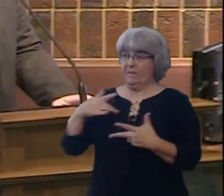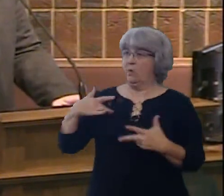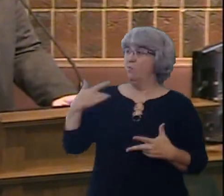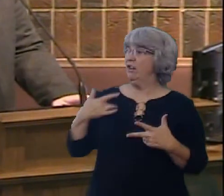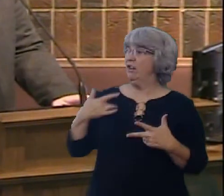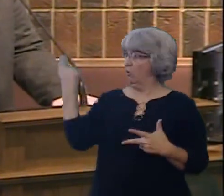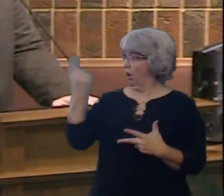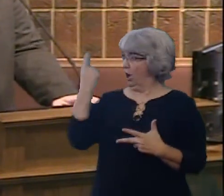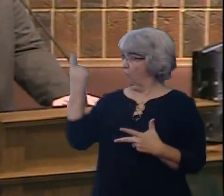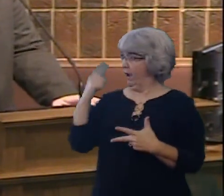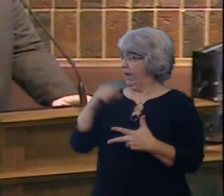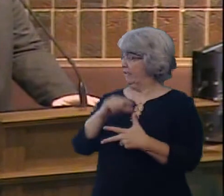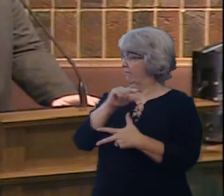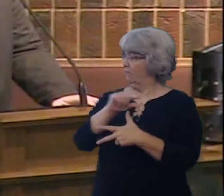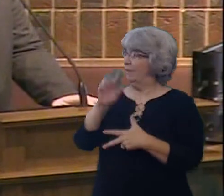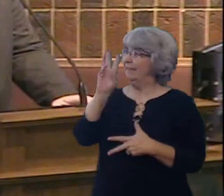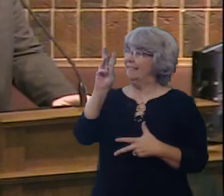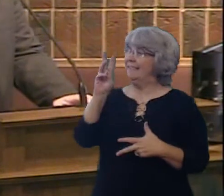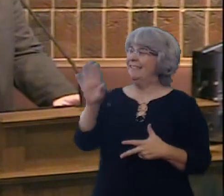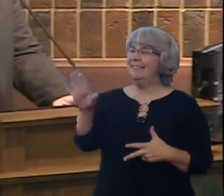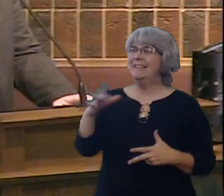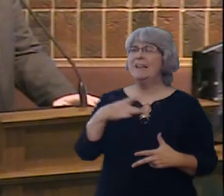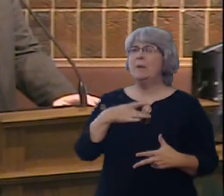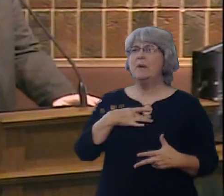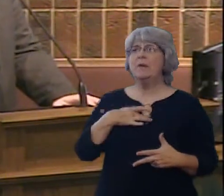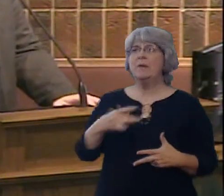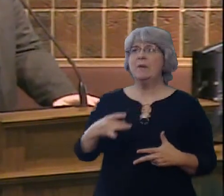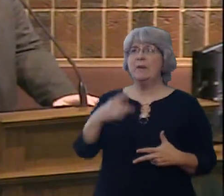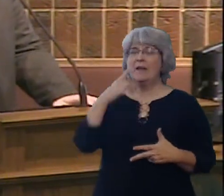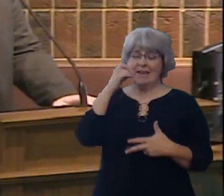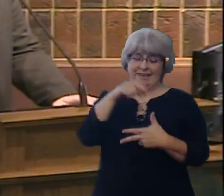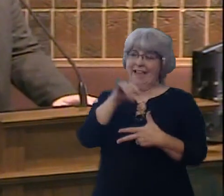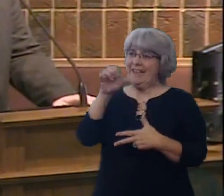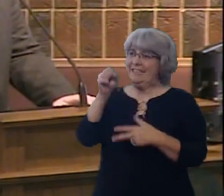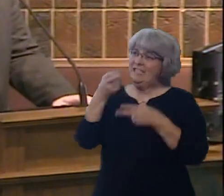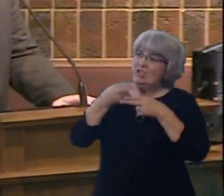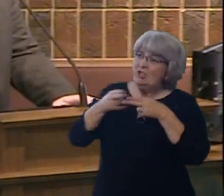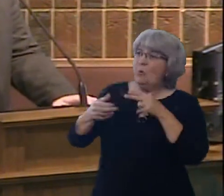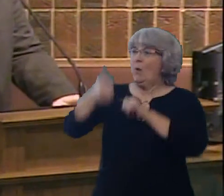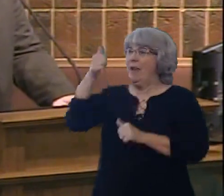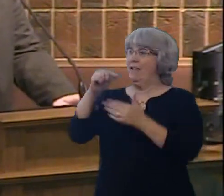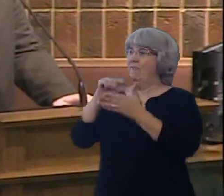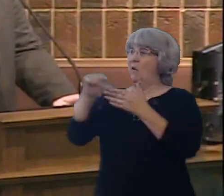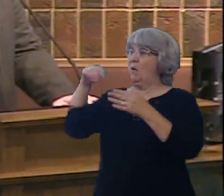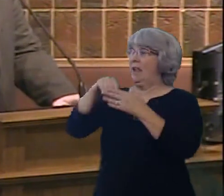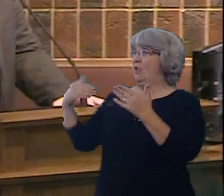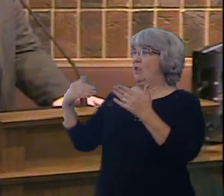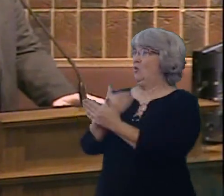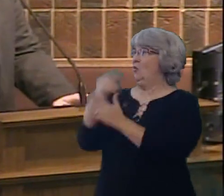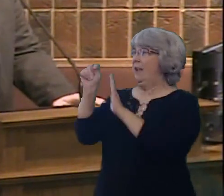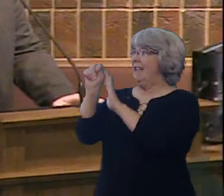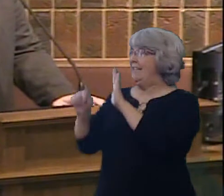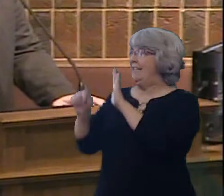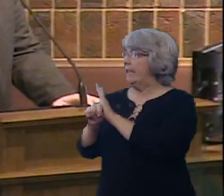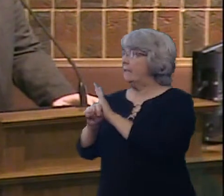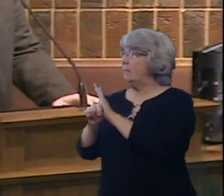16. I think it's interesting because this is actually the shortest verse in the New Testament if you count the original